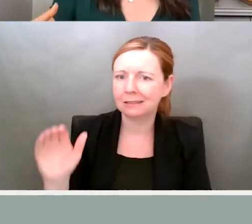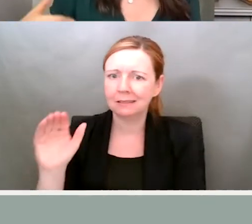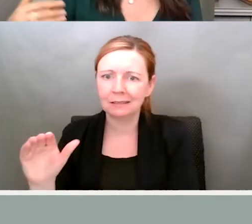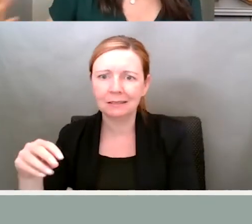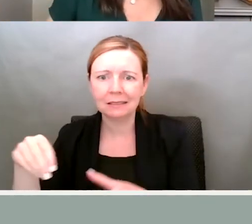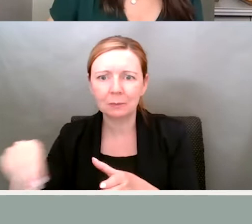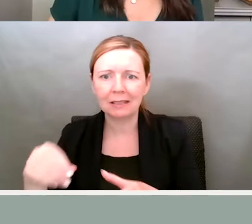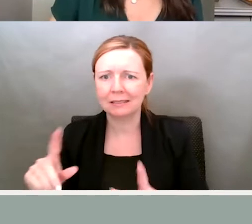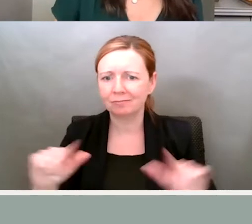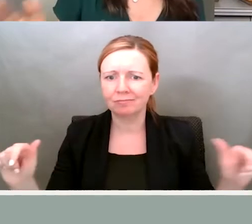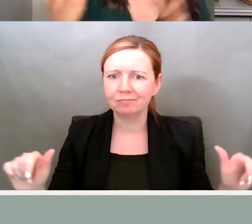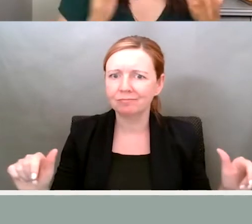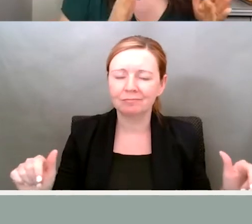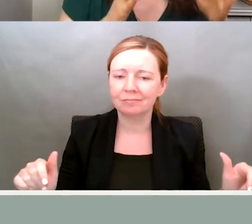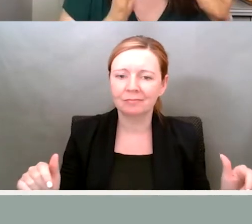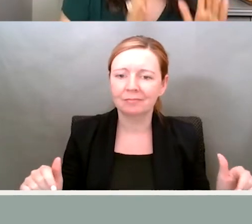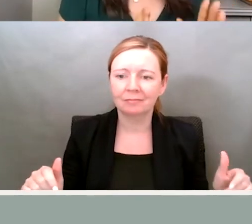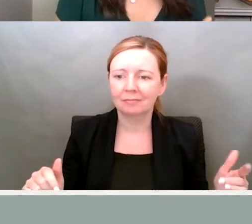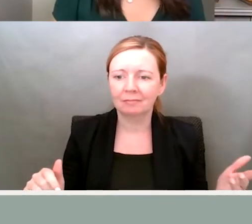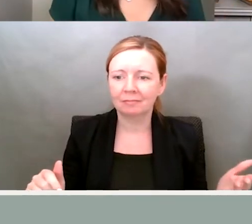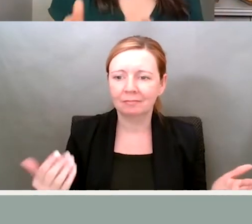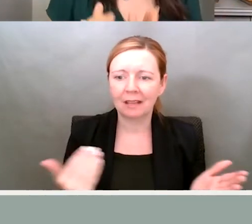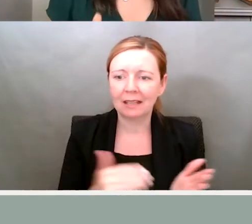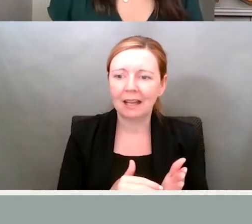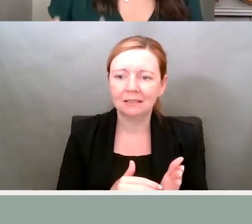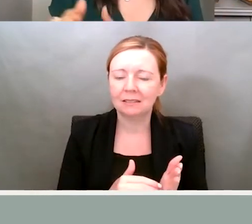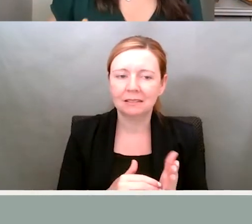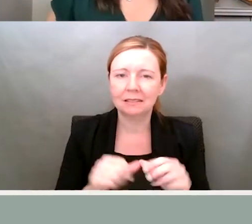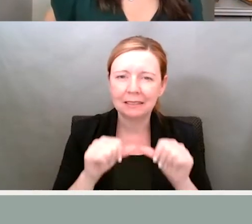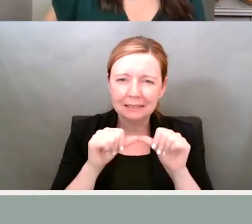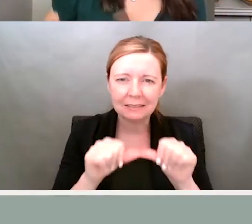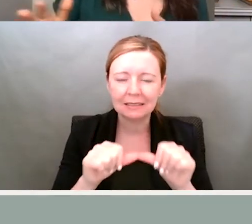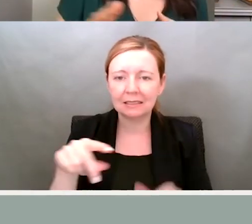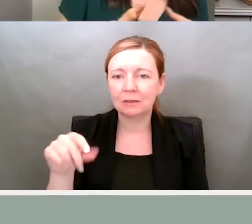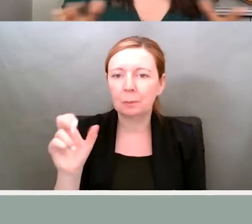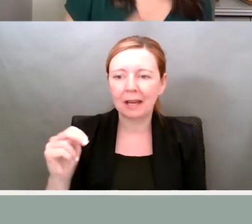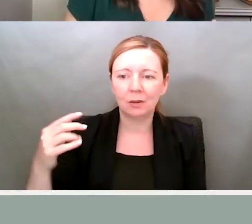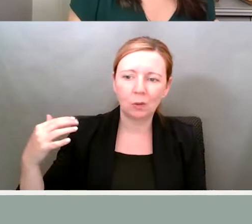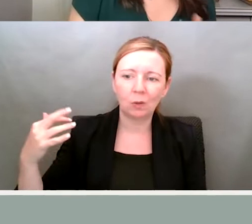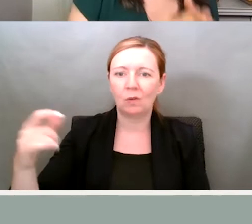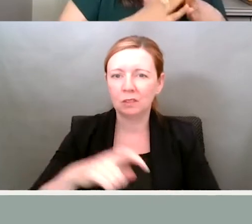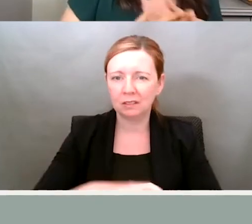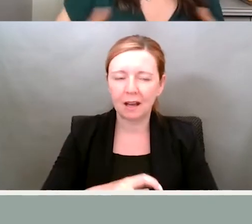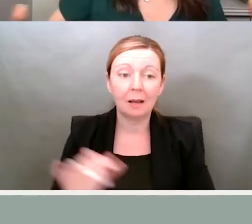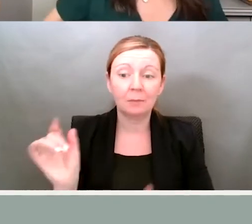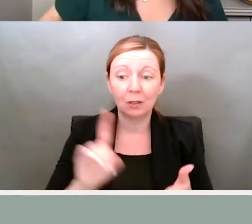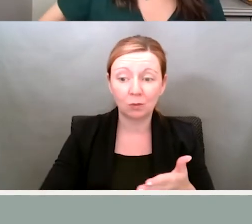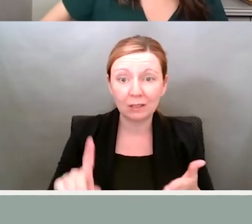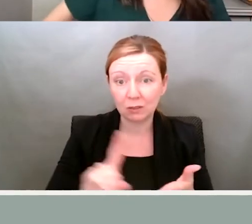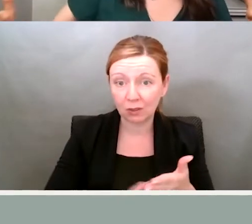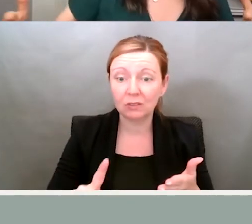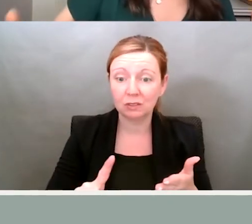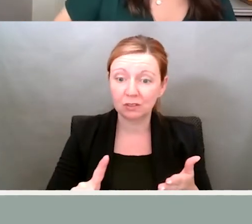savory dishes, maybe in the evening. And again, a consistent pattern over time, just like in the research setting, for